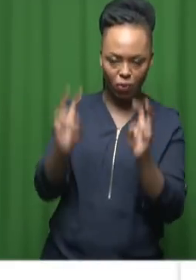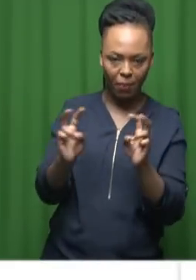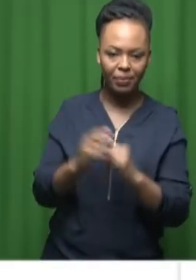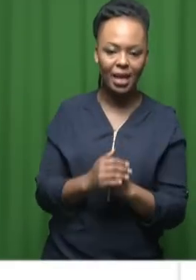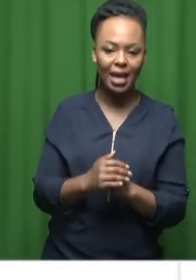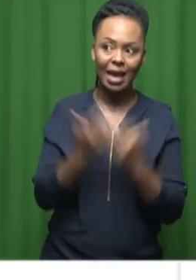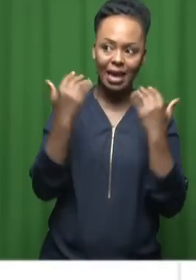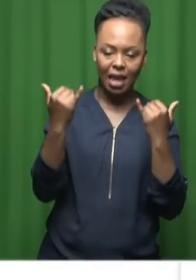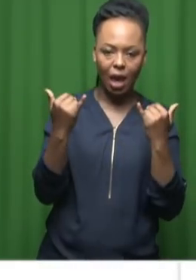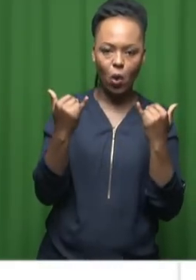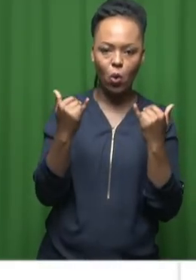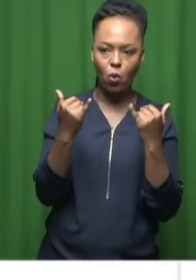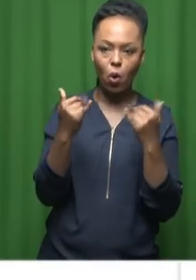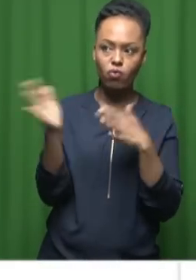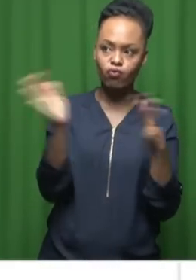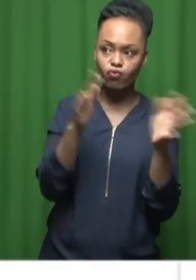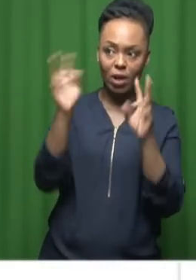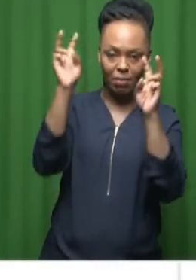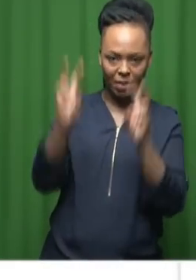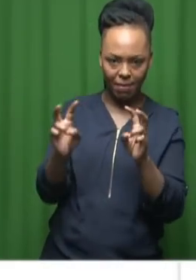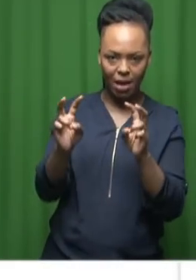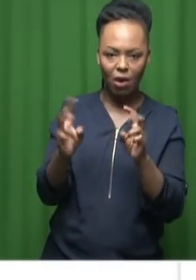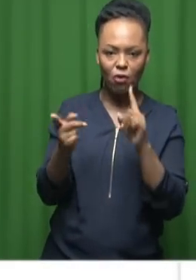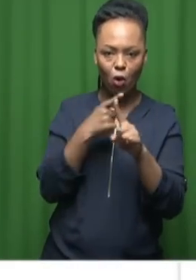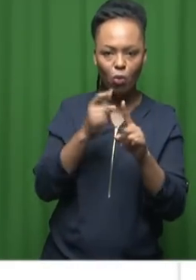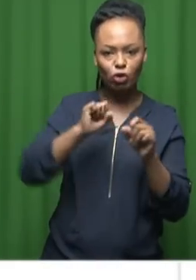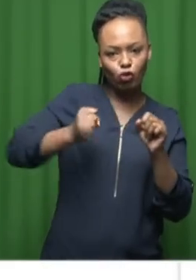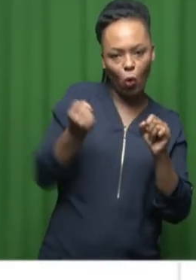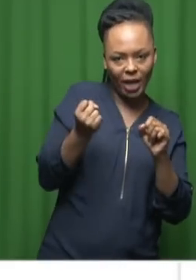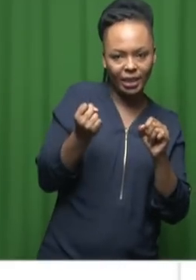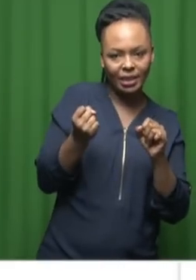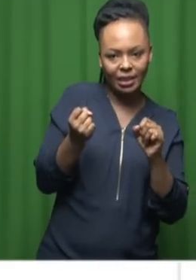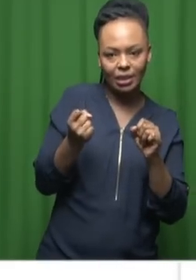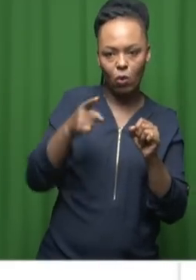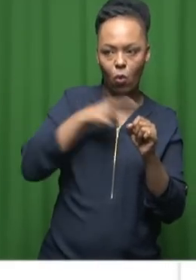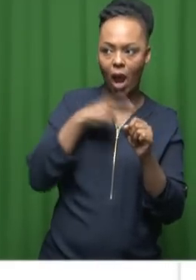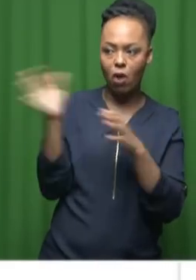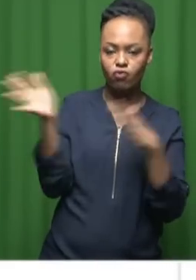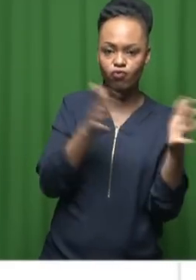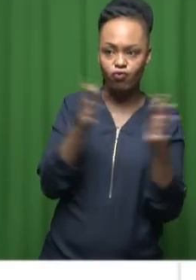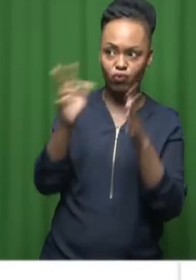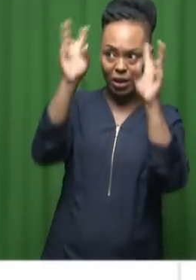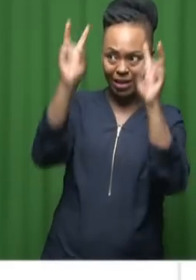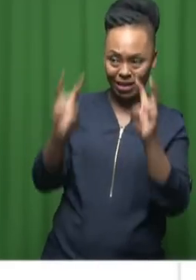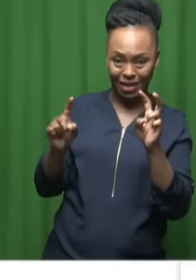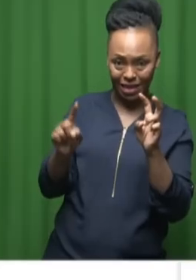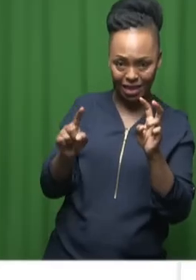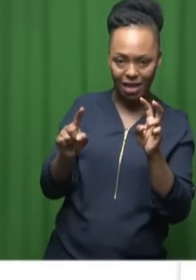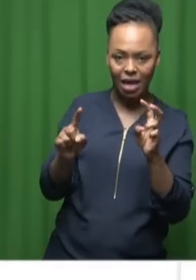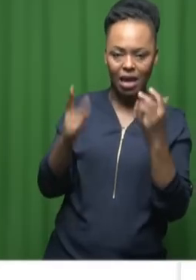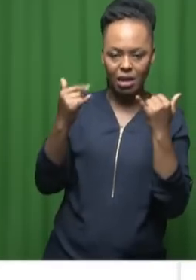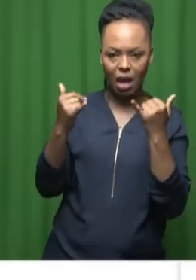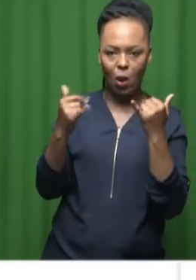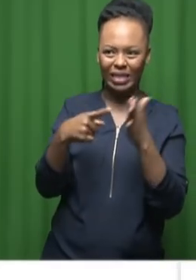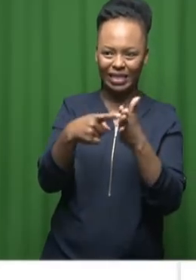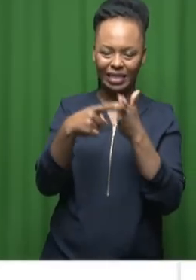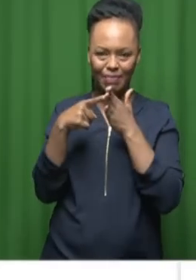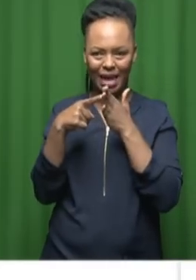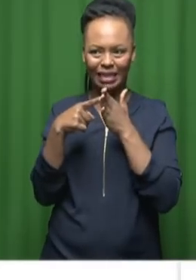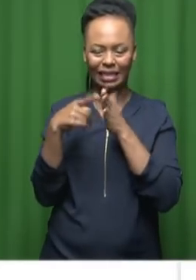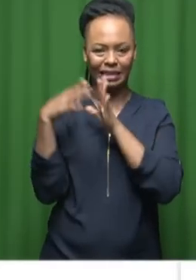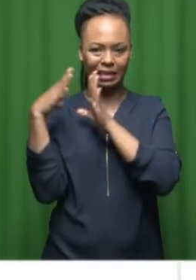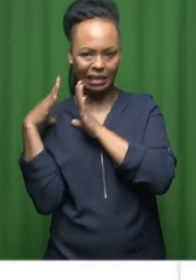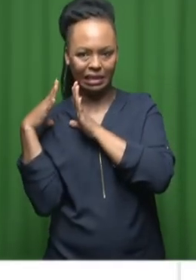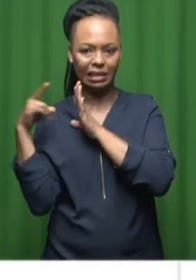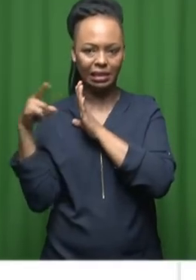there, which is coming out of storage, because you can see here the wind has intersected the demand, so there's a bit